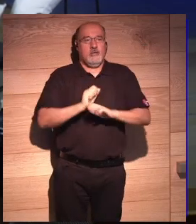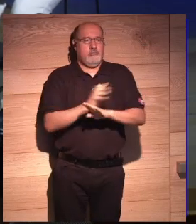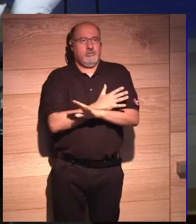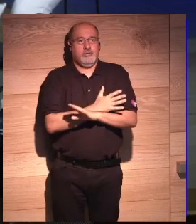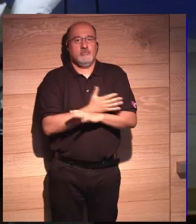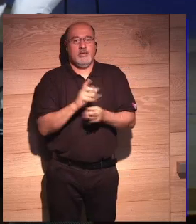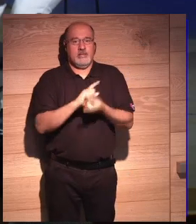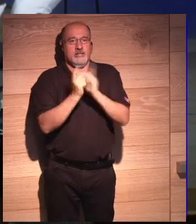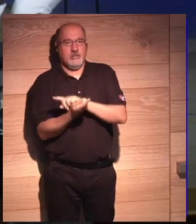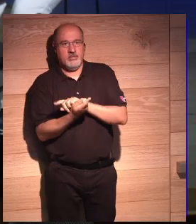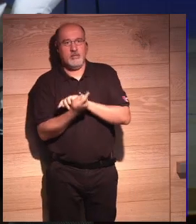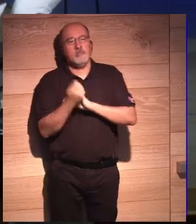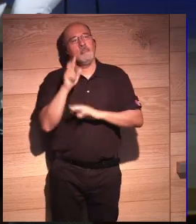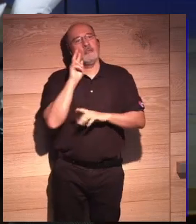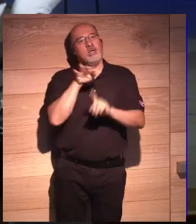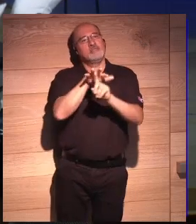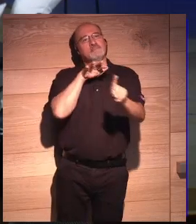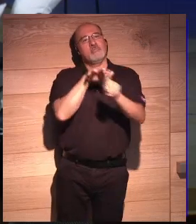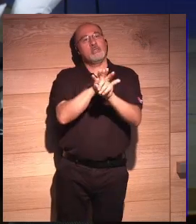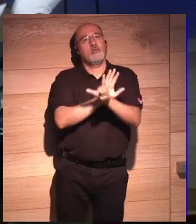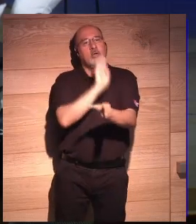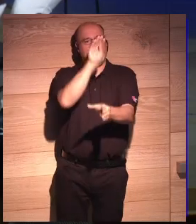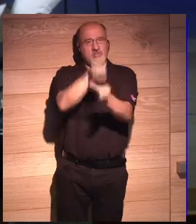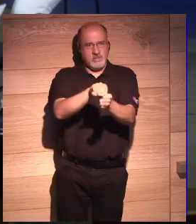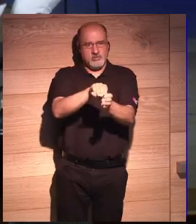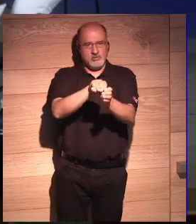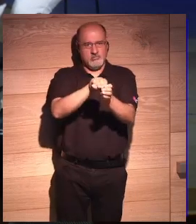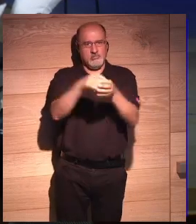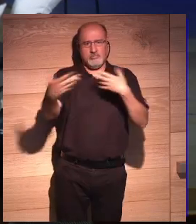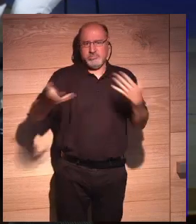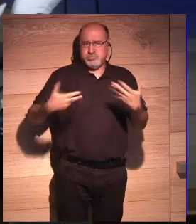that turns things into a very different thing. Instead of being